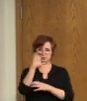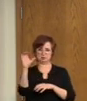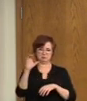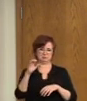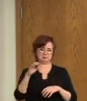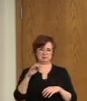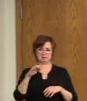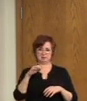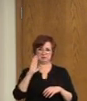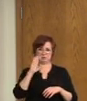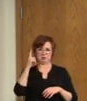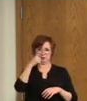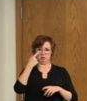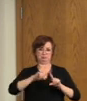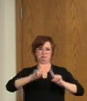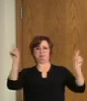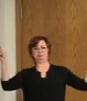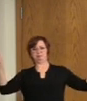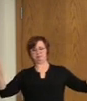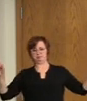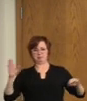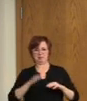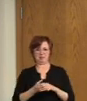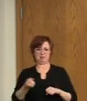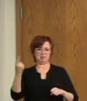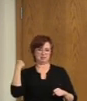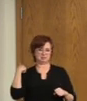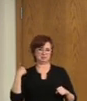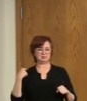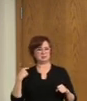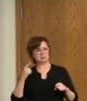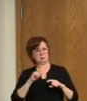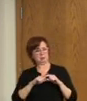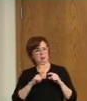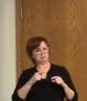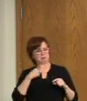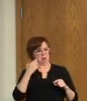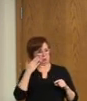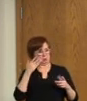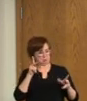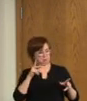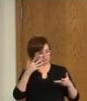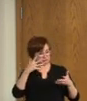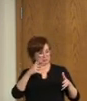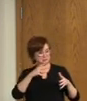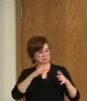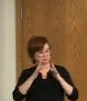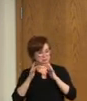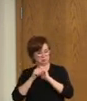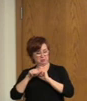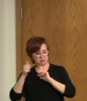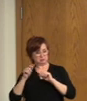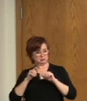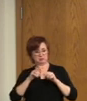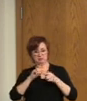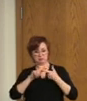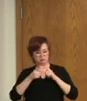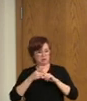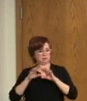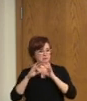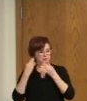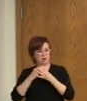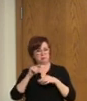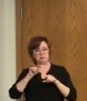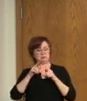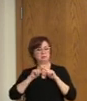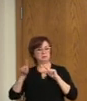and family in Saskatchewan and other parts of Canada and the world. If you have friends and family in the